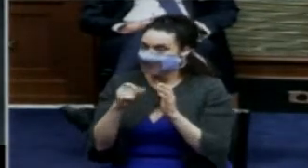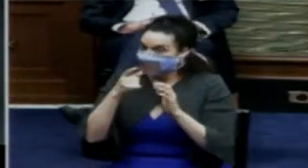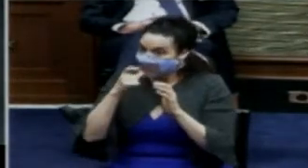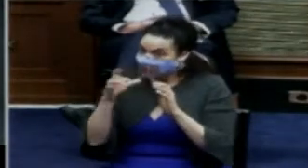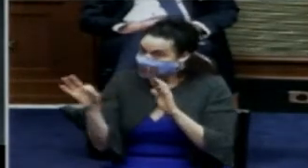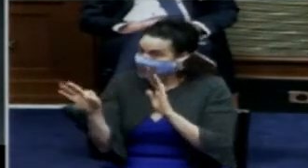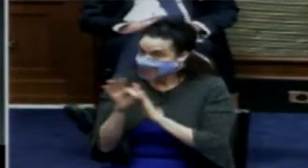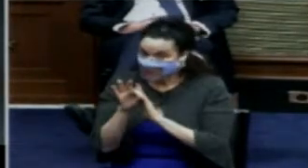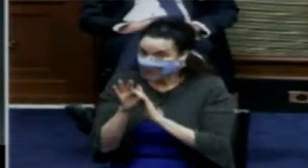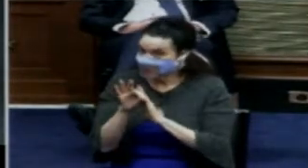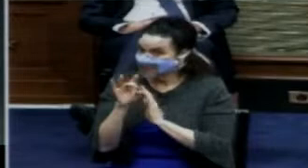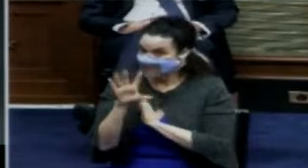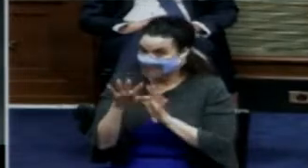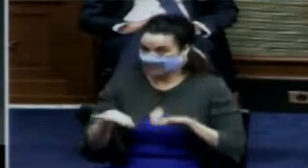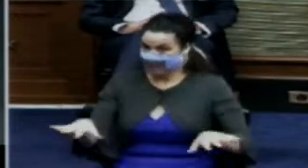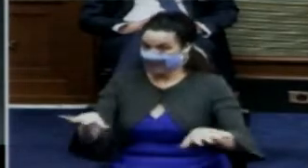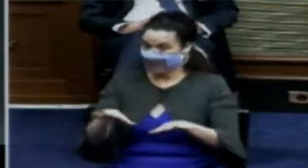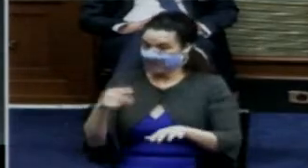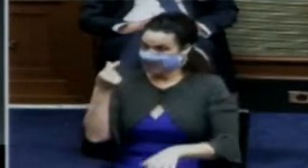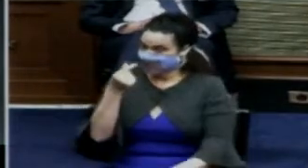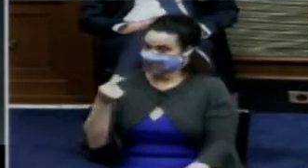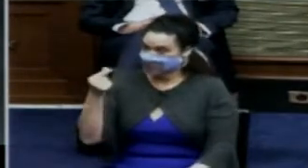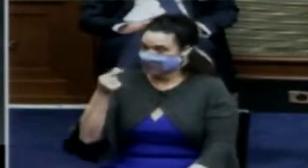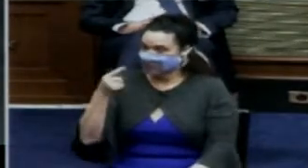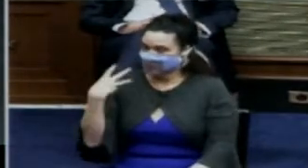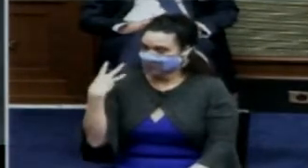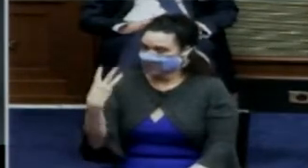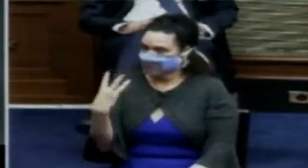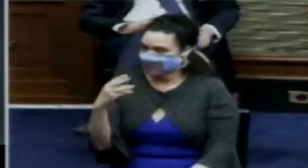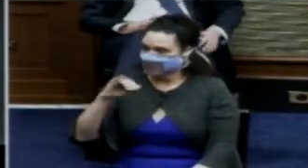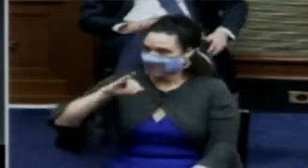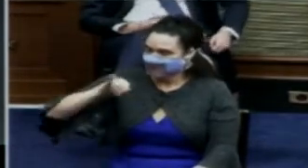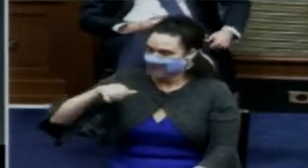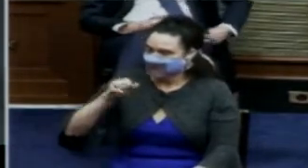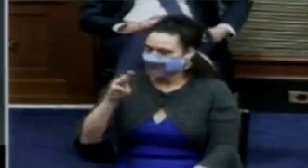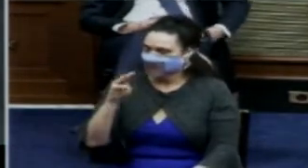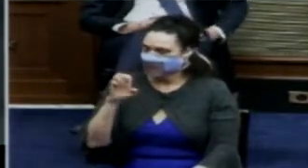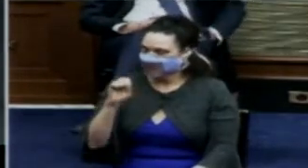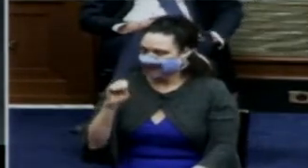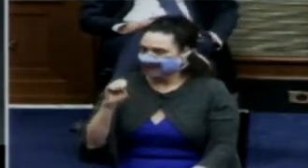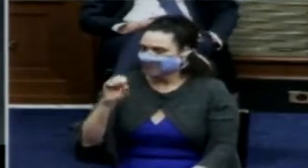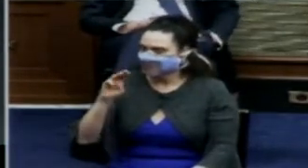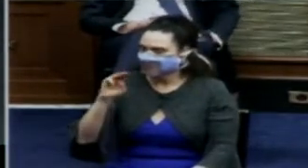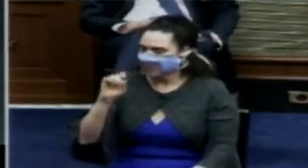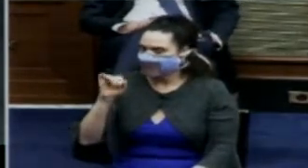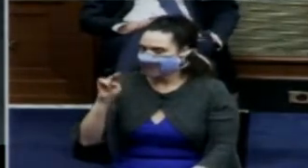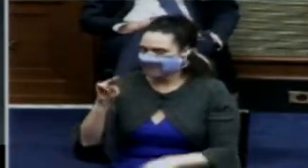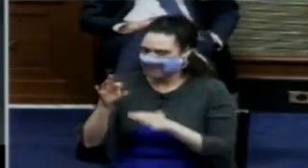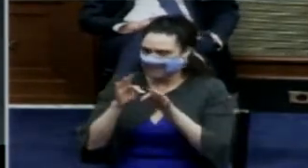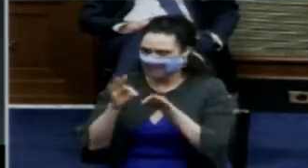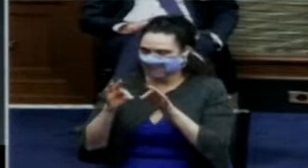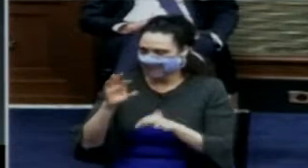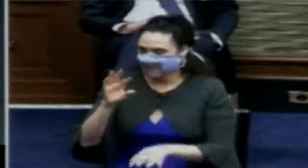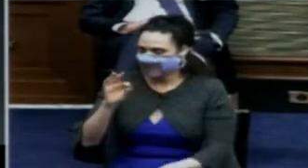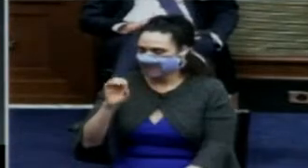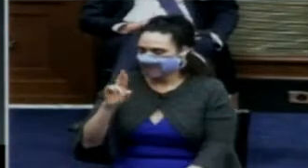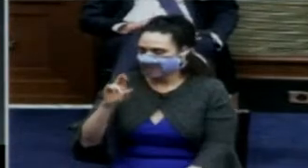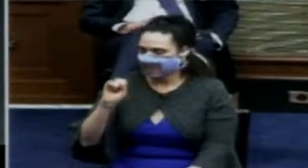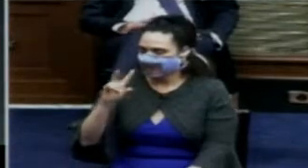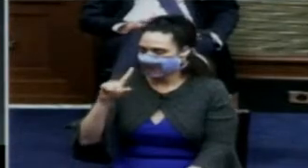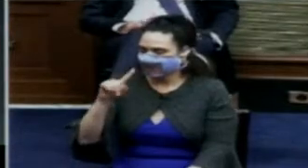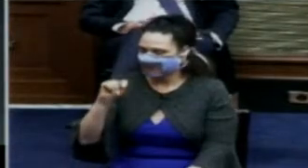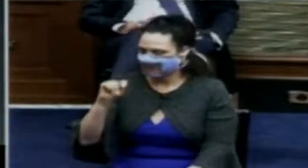Washington. James Madison articulated in Federalist 43 that if a capital city was situated within a